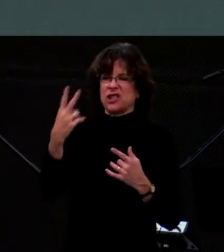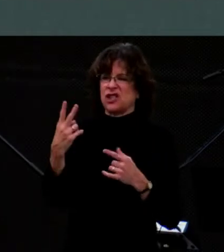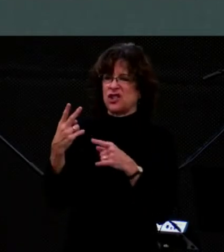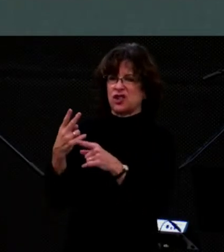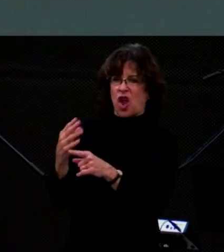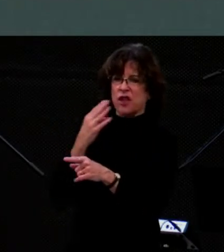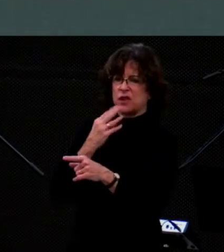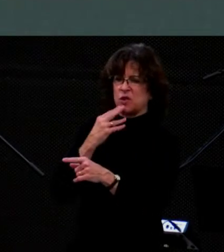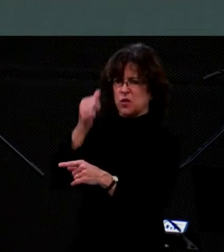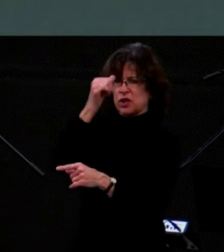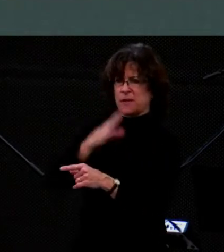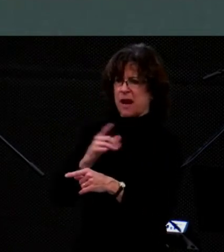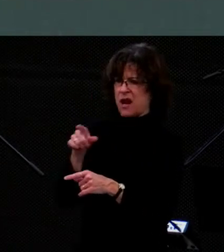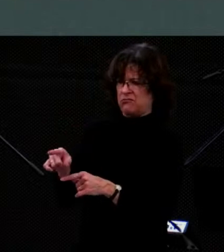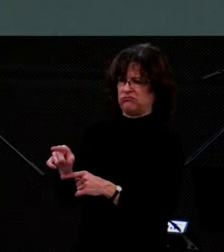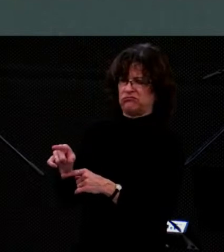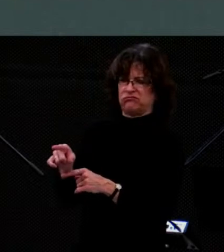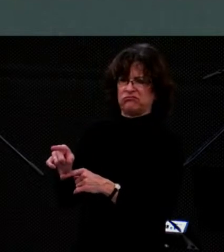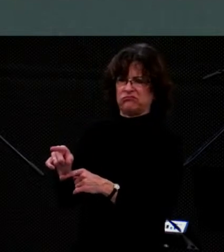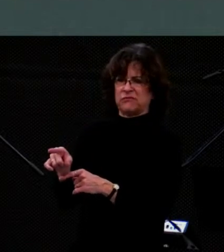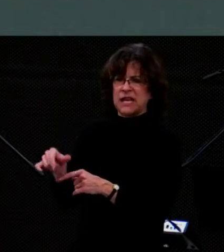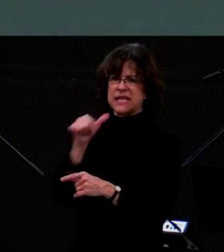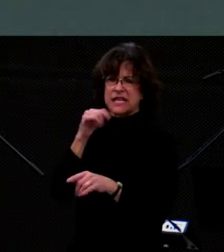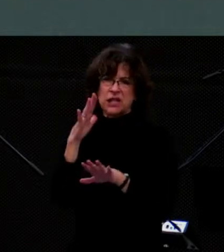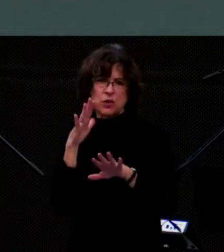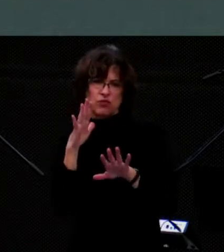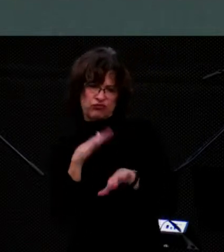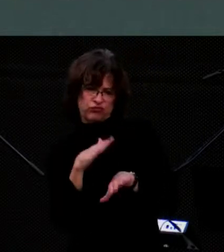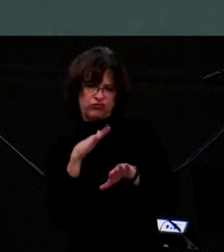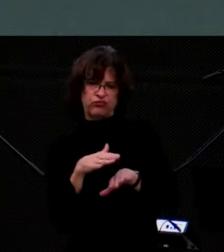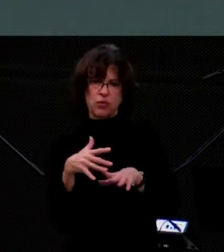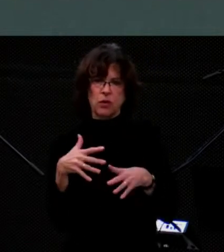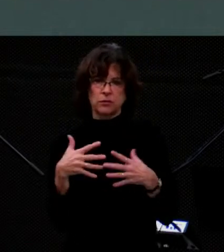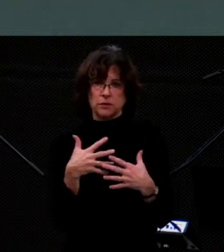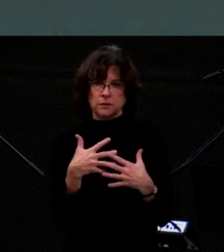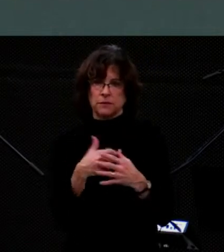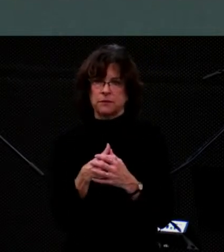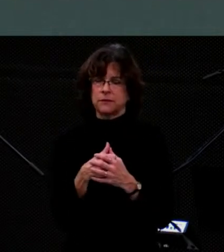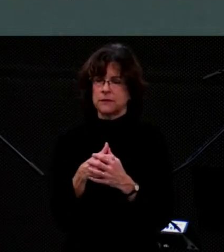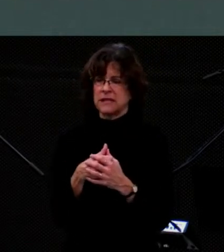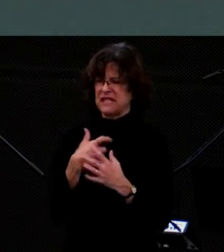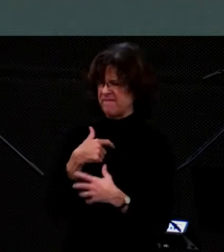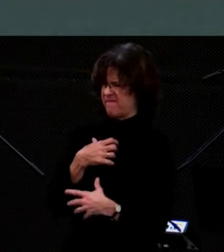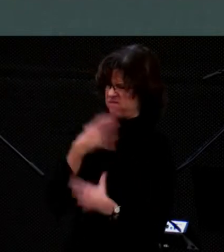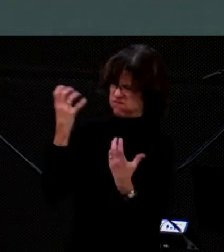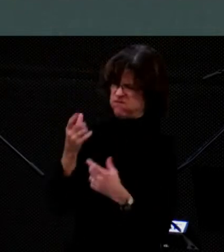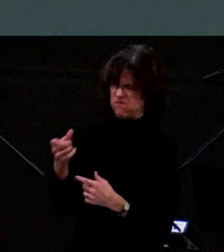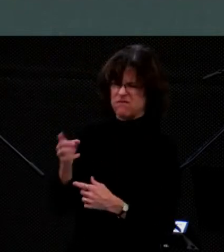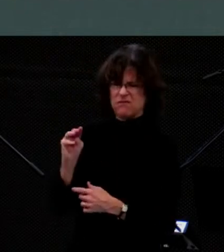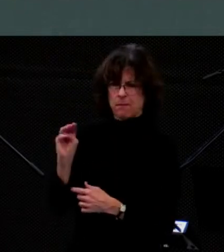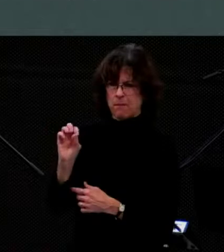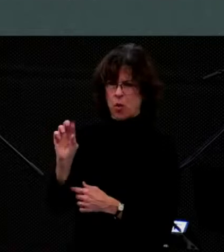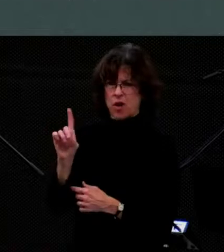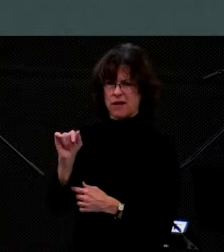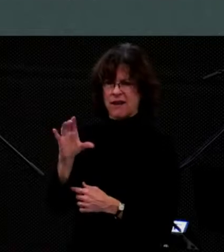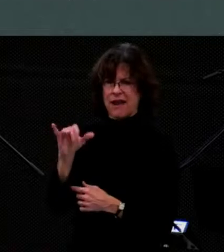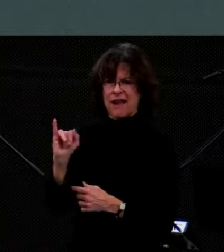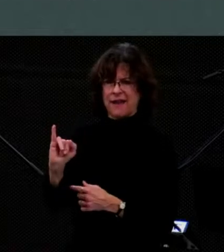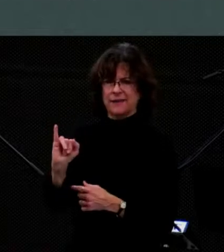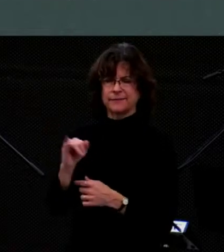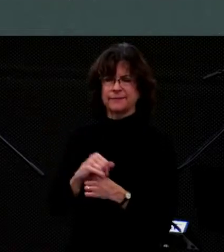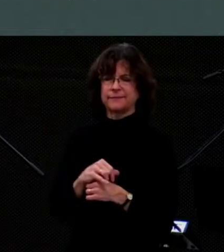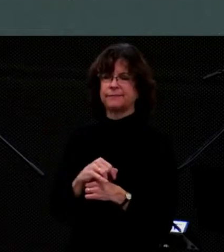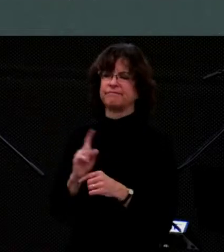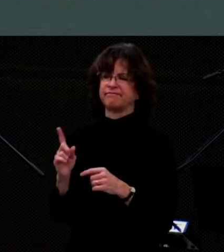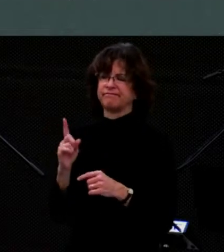neither rose nor trembled before him, he was filled with wrath against Mordecai. Nevertheless, Haman restrained himself and went home, and he